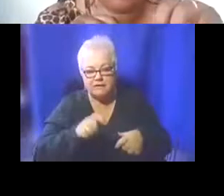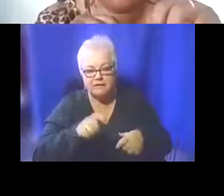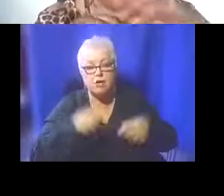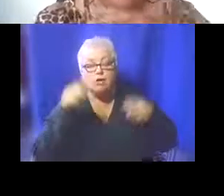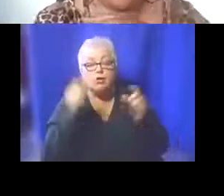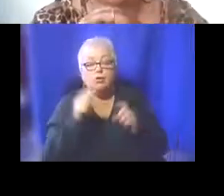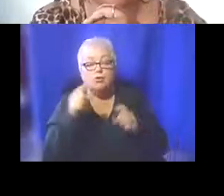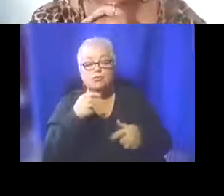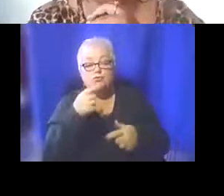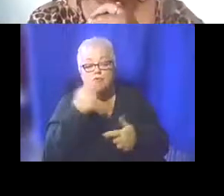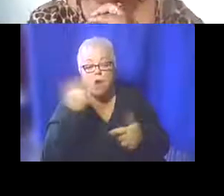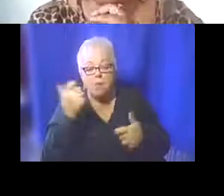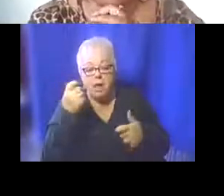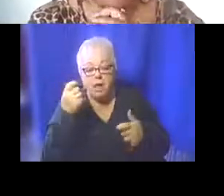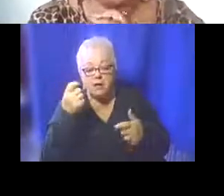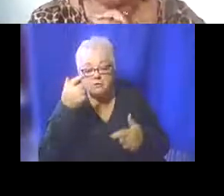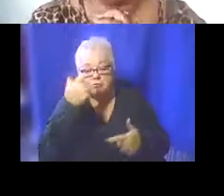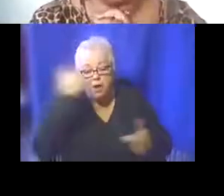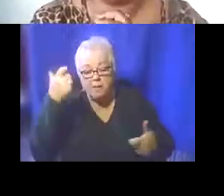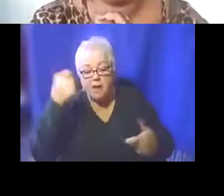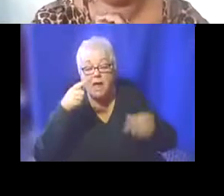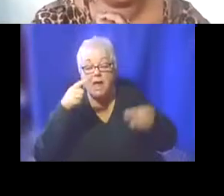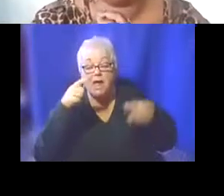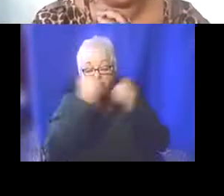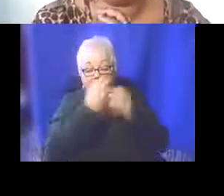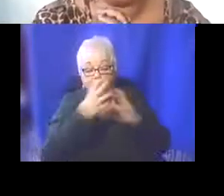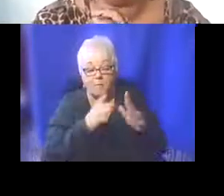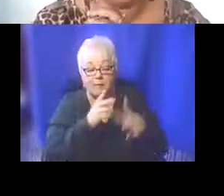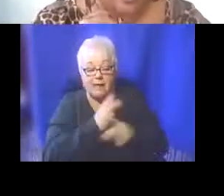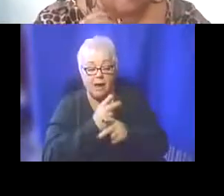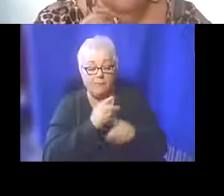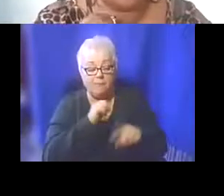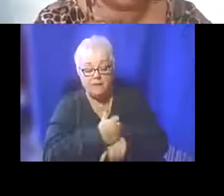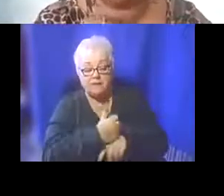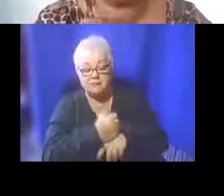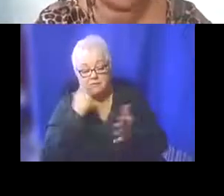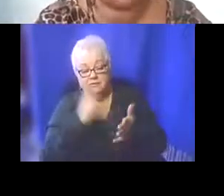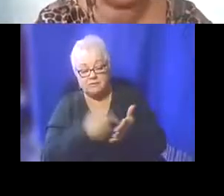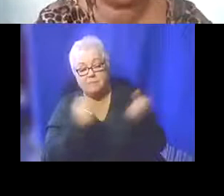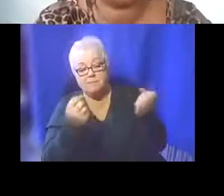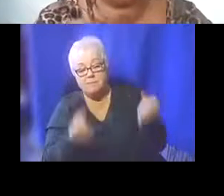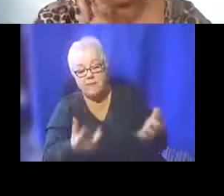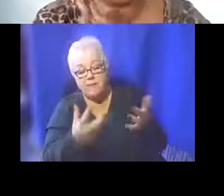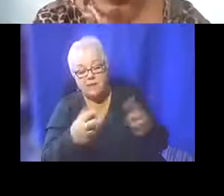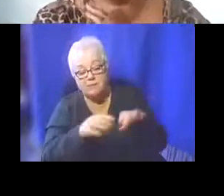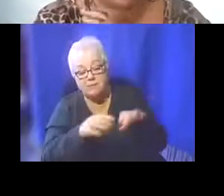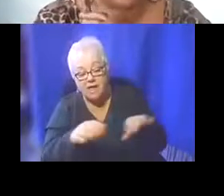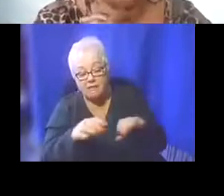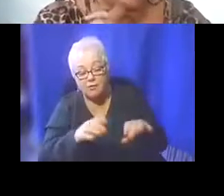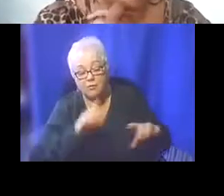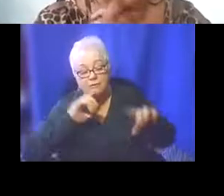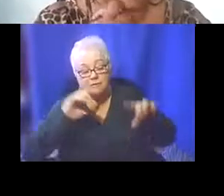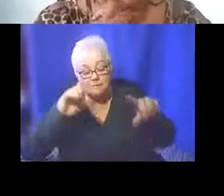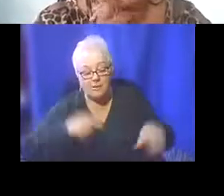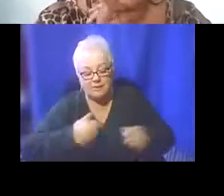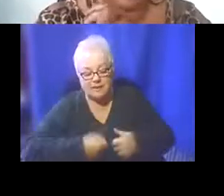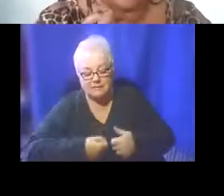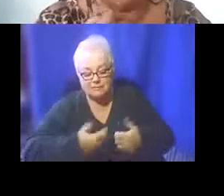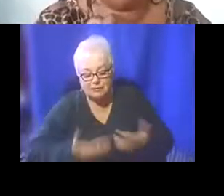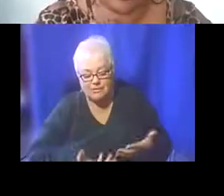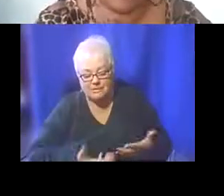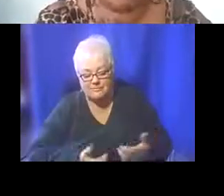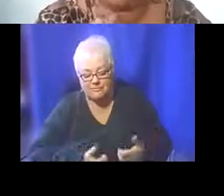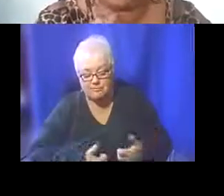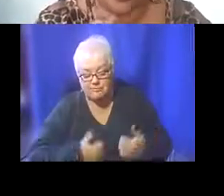an approach that is based on the recognition that many behaviors and responses expressed by survivors